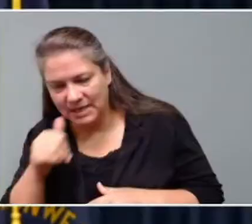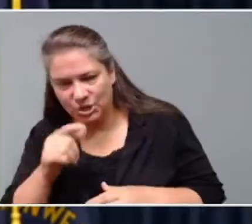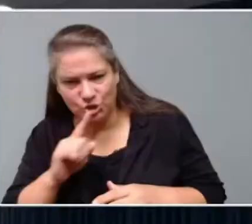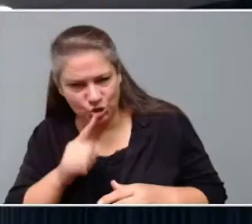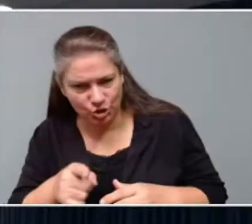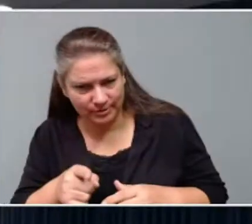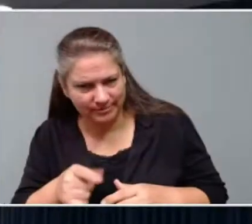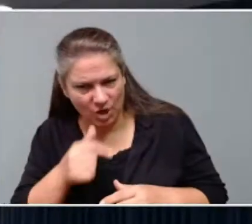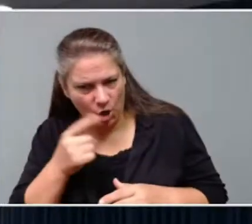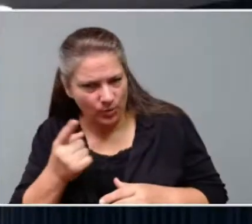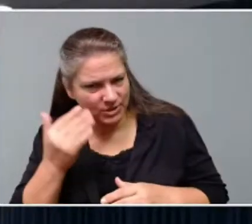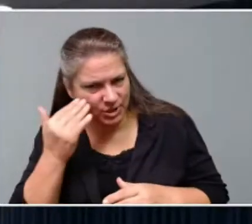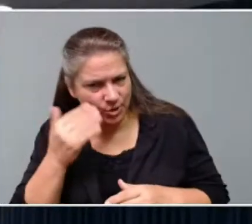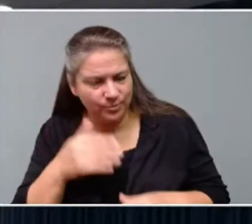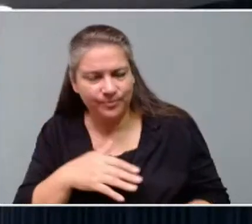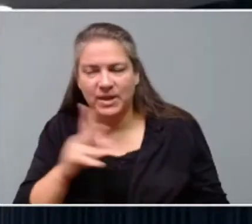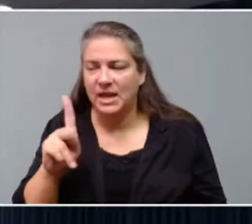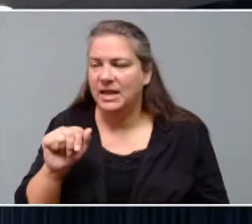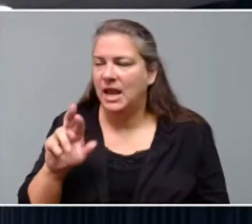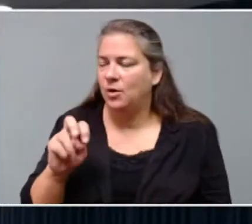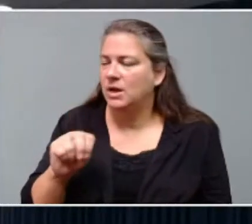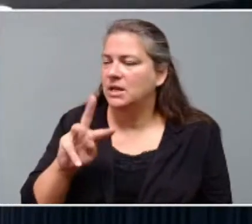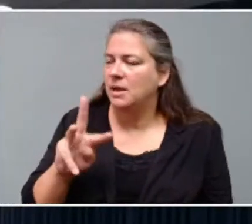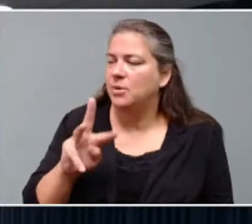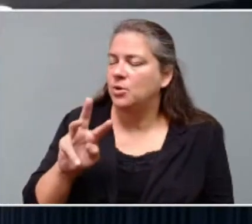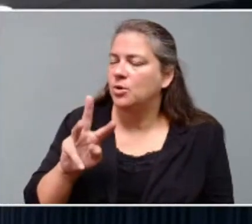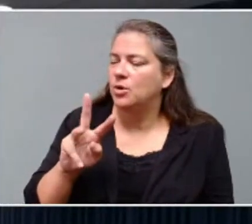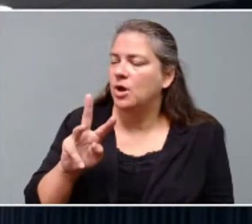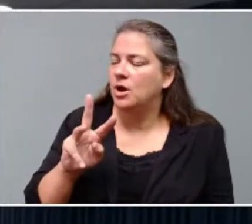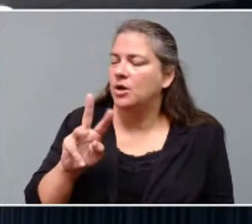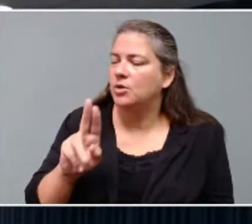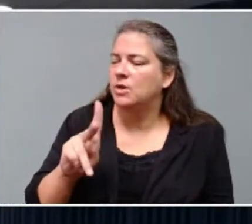Karen Czar from WKY.